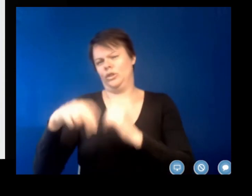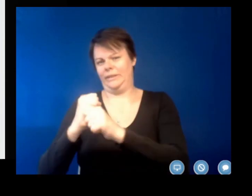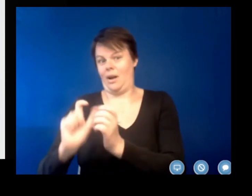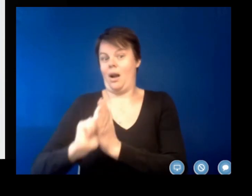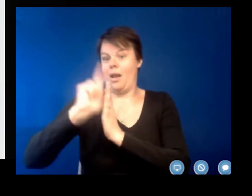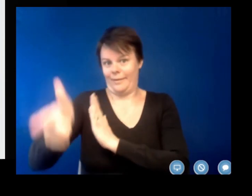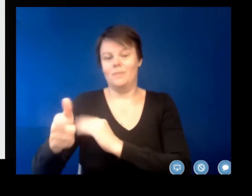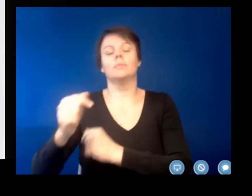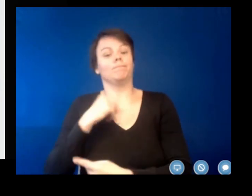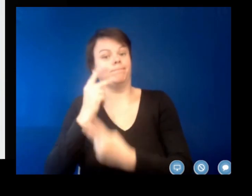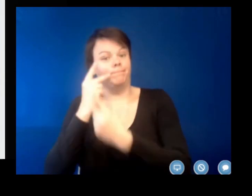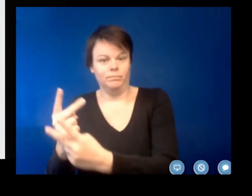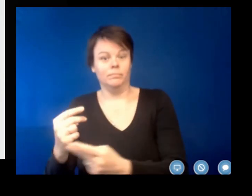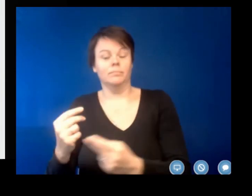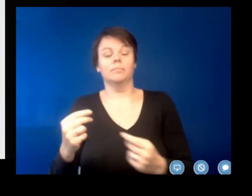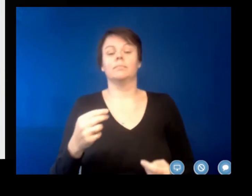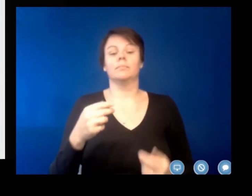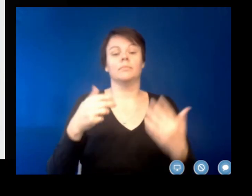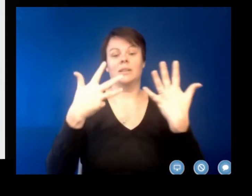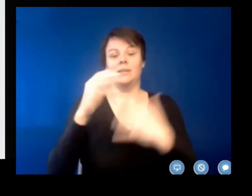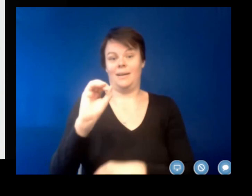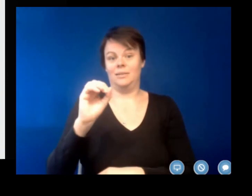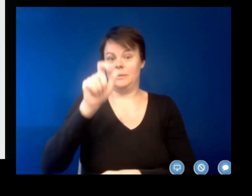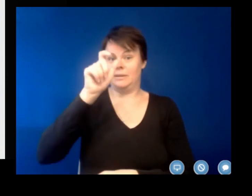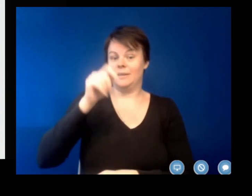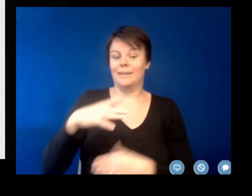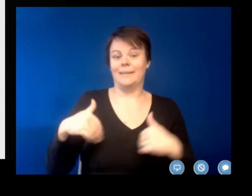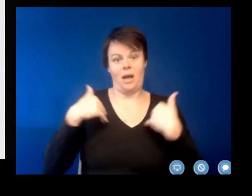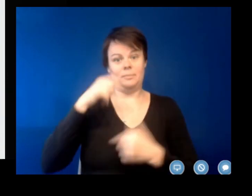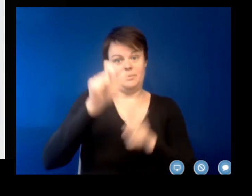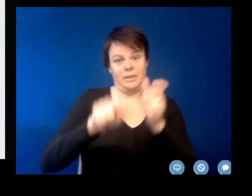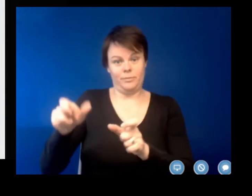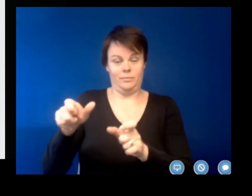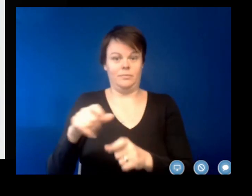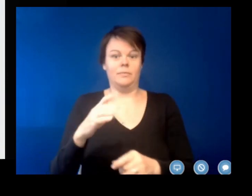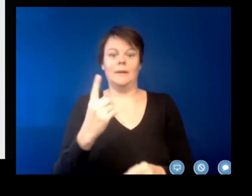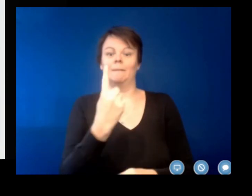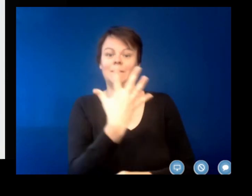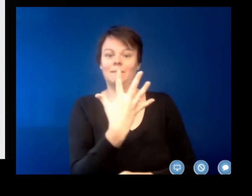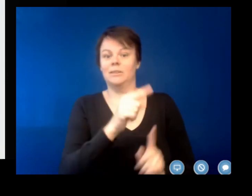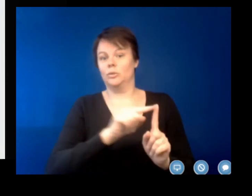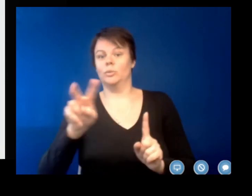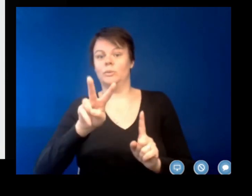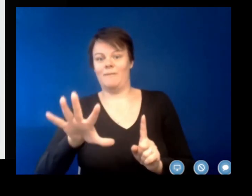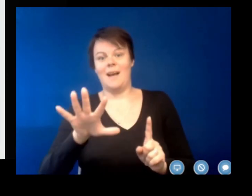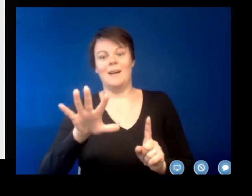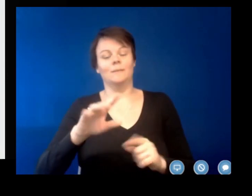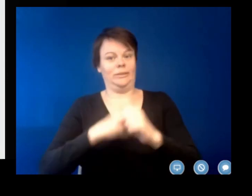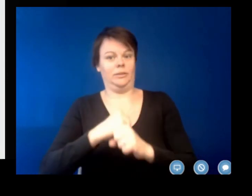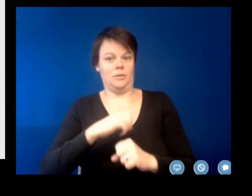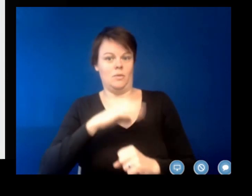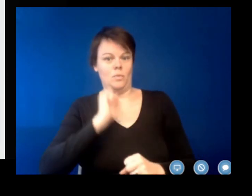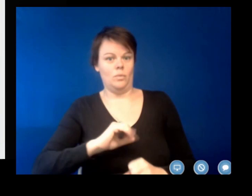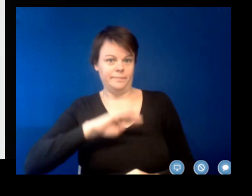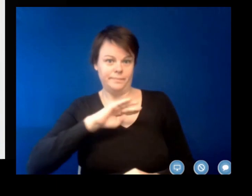Second study, orientation of young people after North-South and South-North encounter trips. So you know that a lot of young students